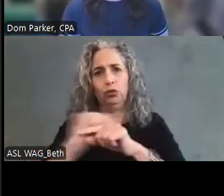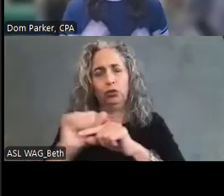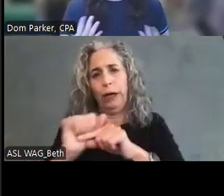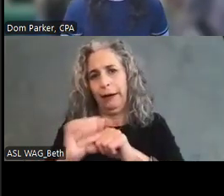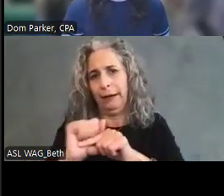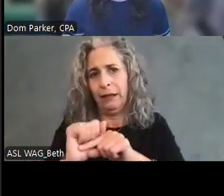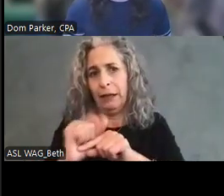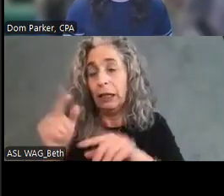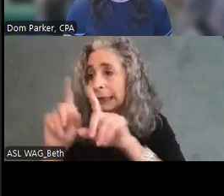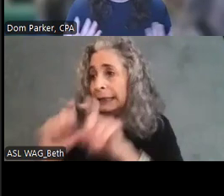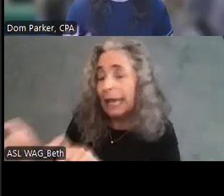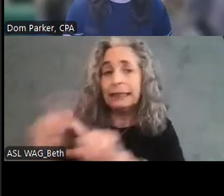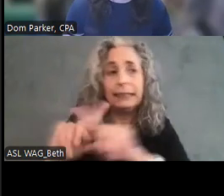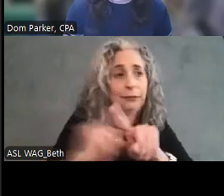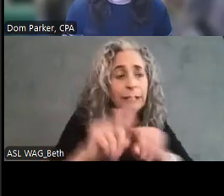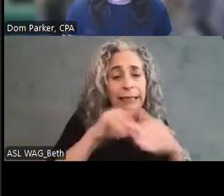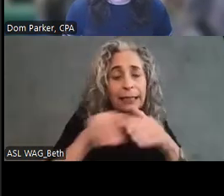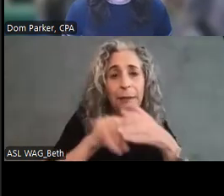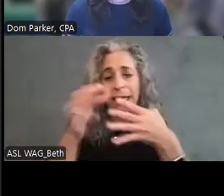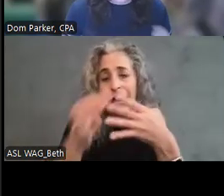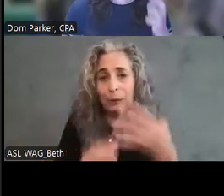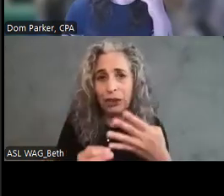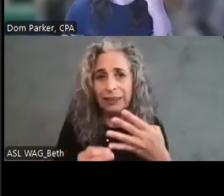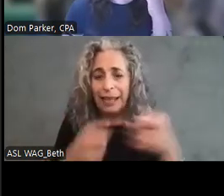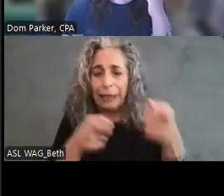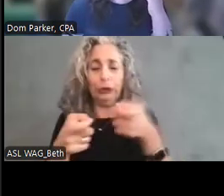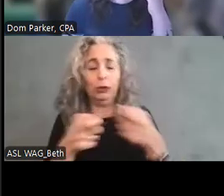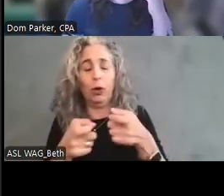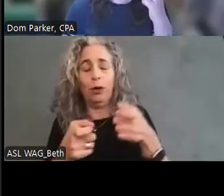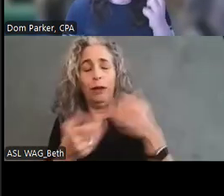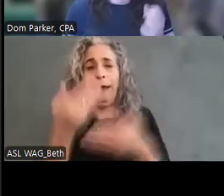options and have different ways to, control hand gestures, to use eye gaze,